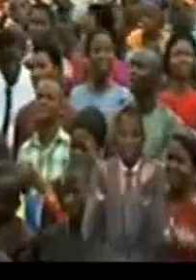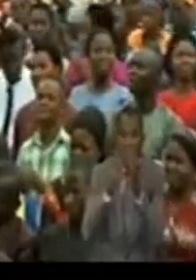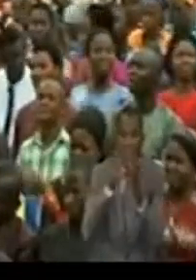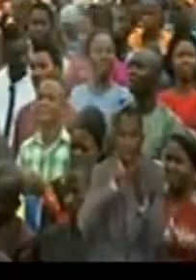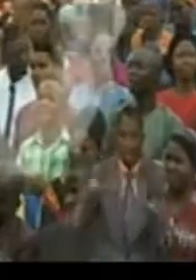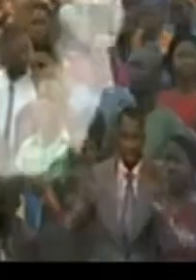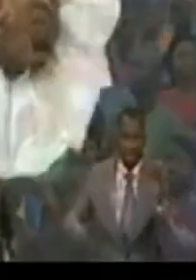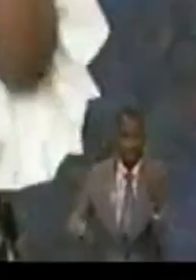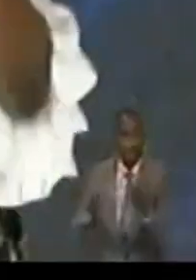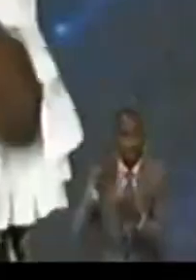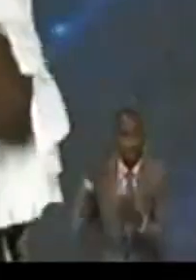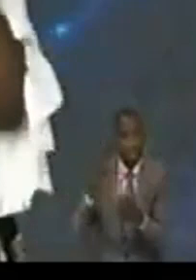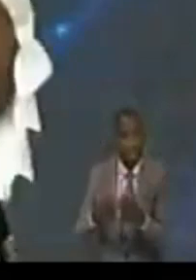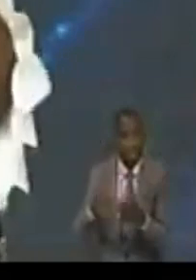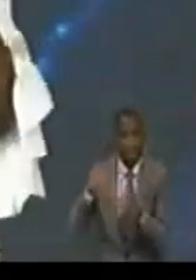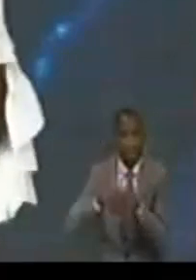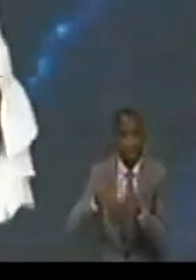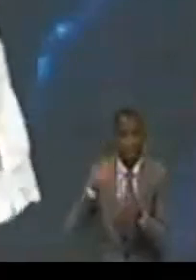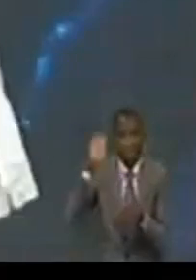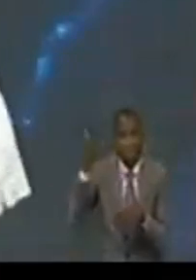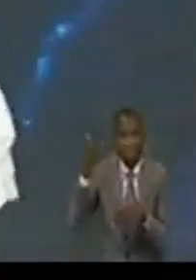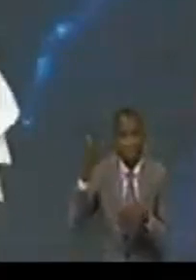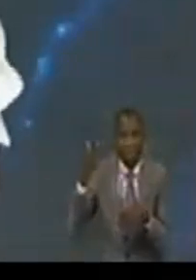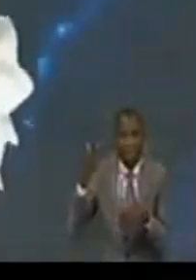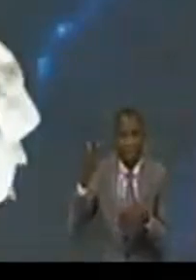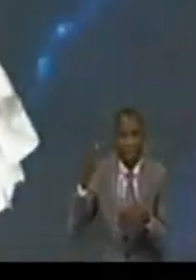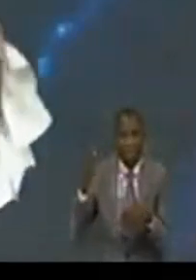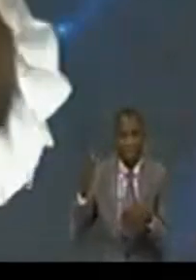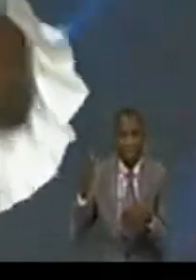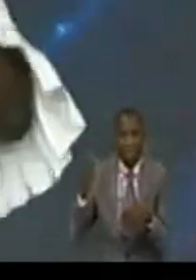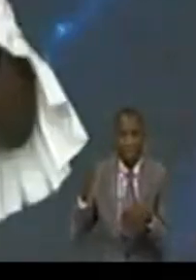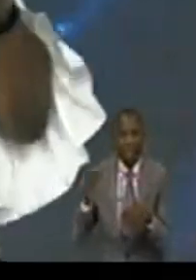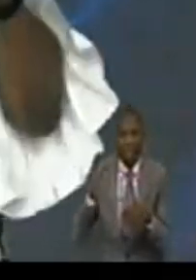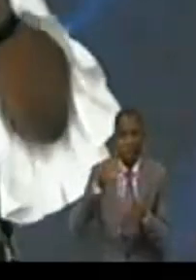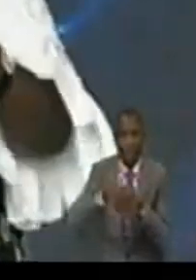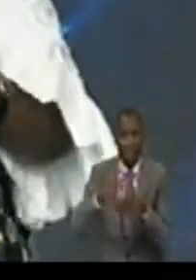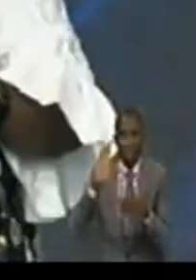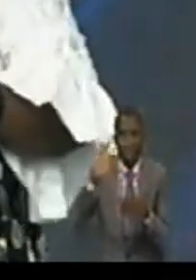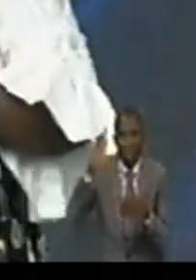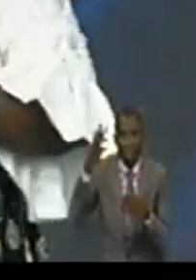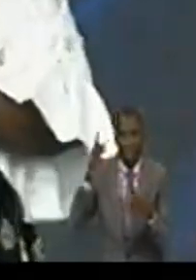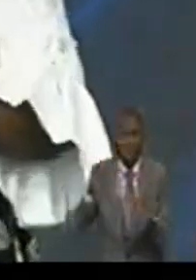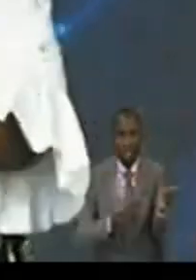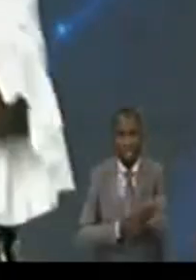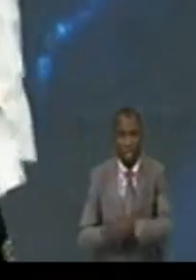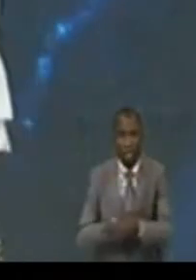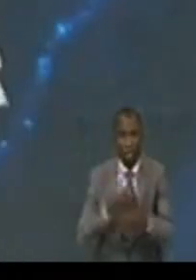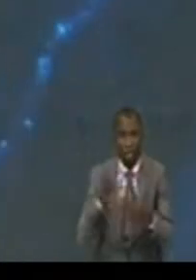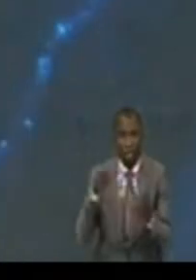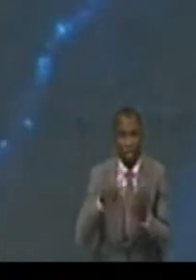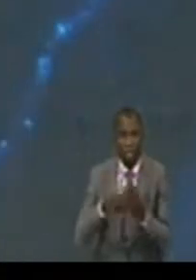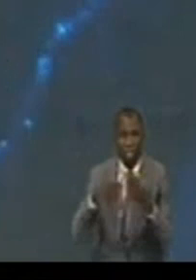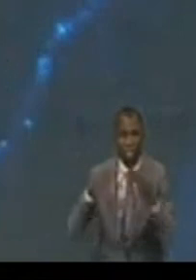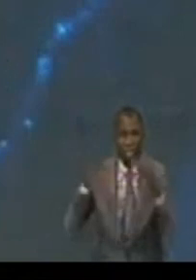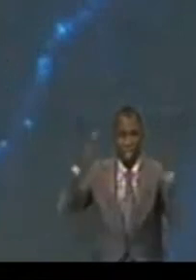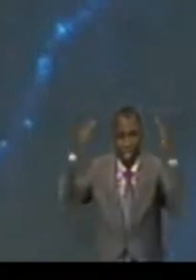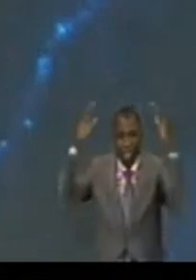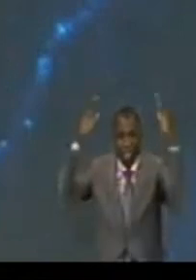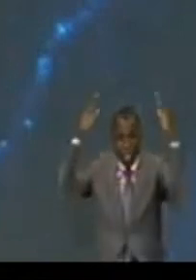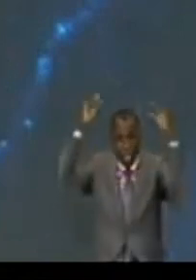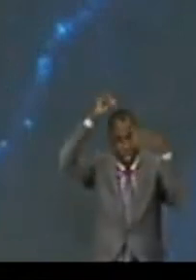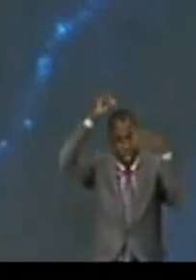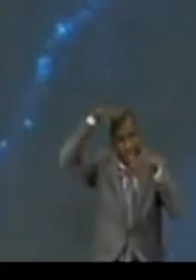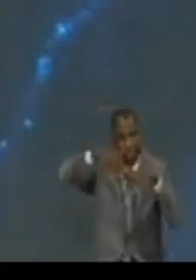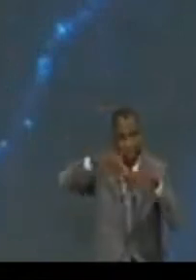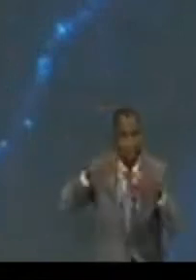Then, on the third day of this divine showers of blessing crusade, I was sitting right at the front here,